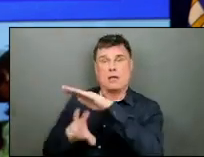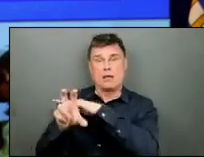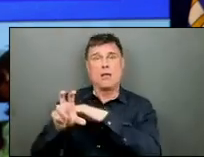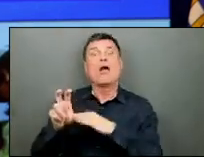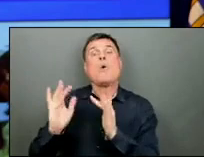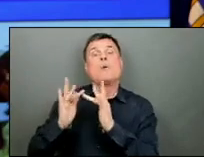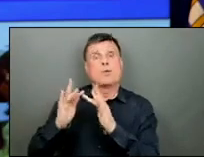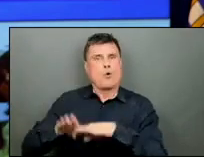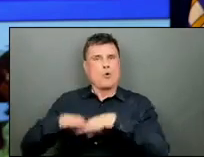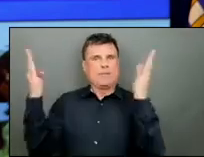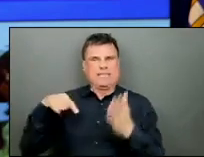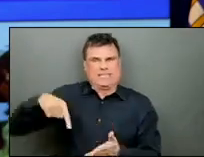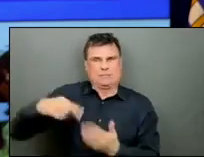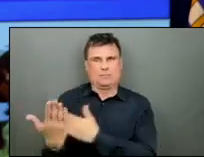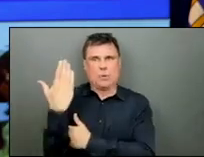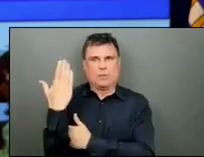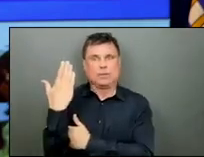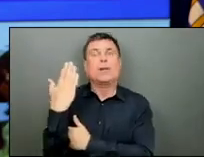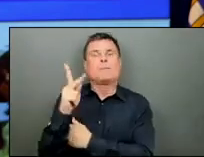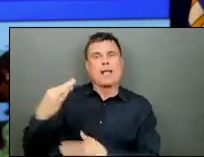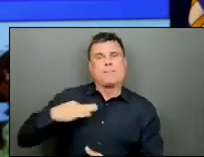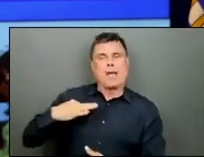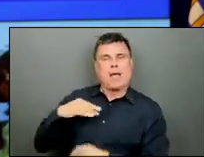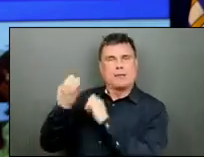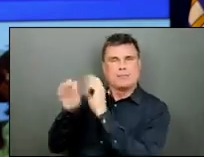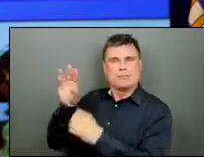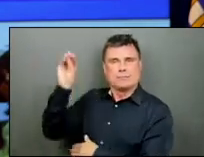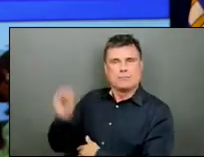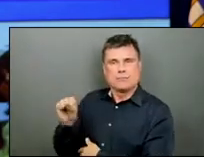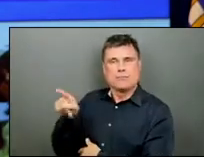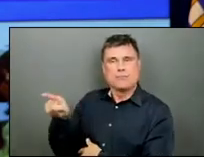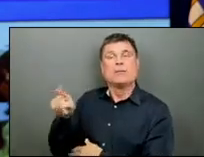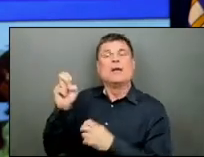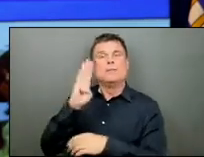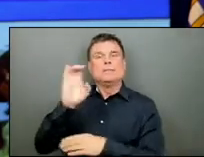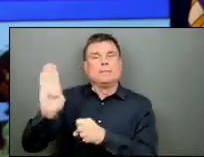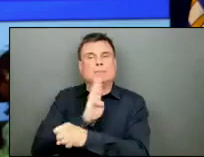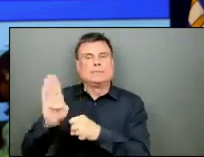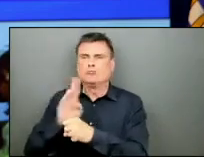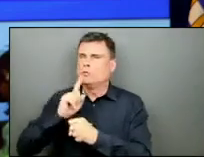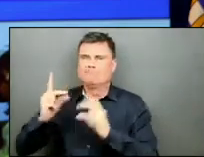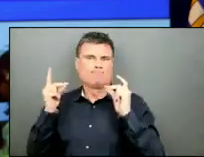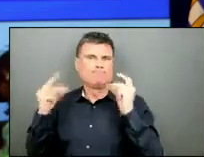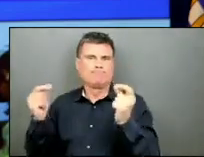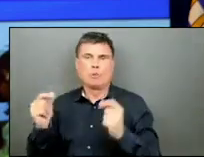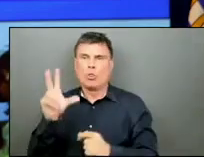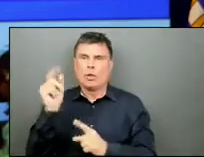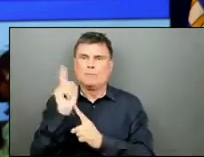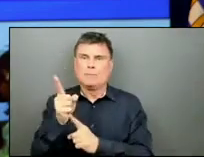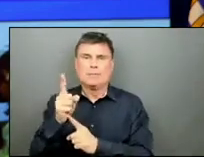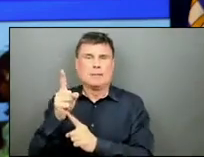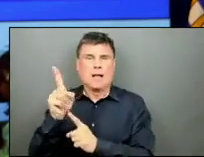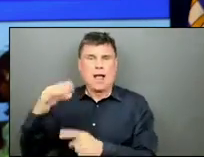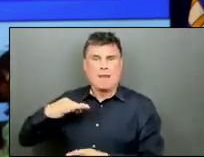big uptake in applications. In fact, we had over 100 businesses apply within the first half an hour of the